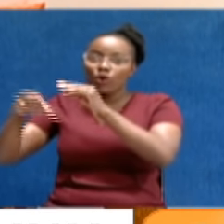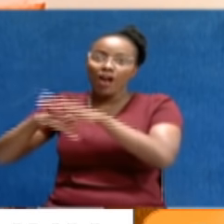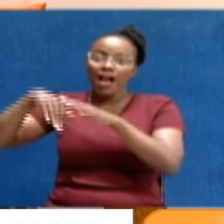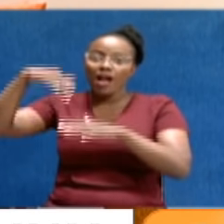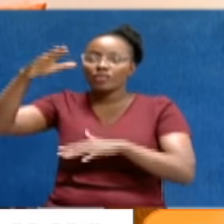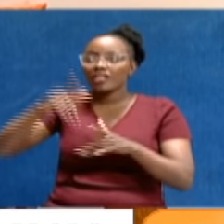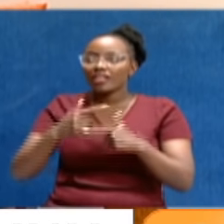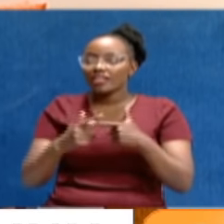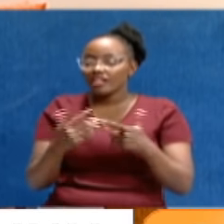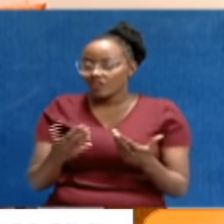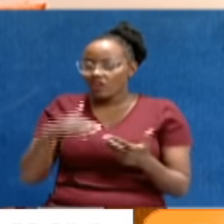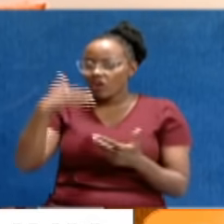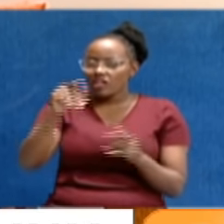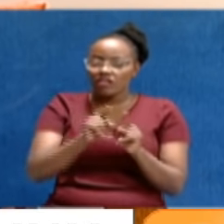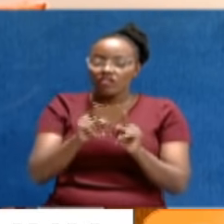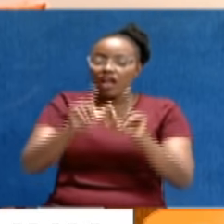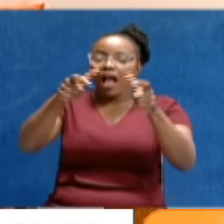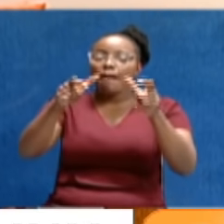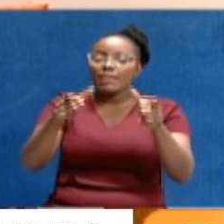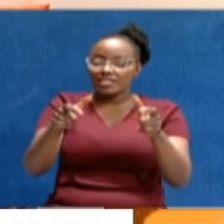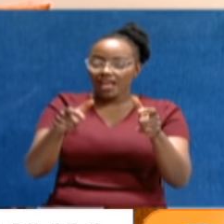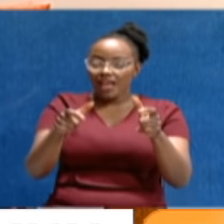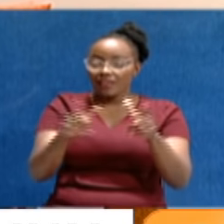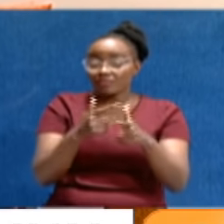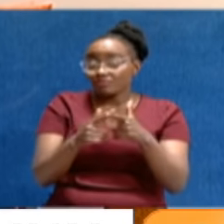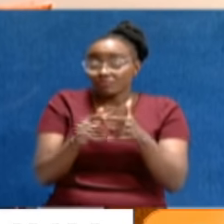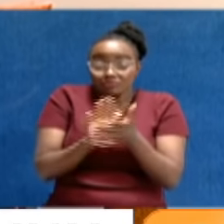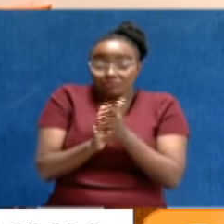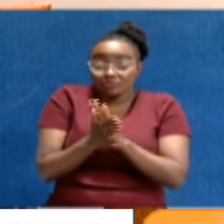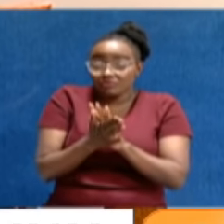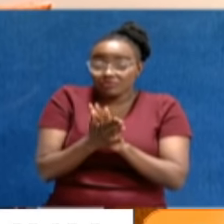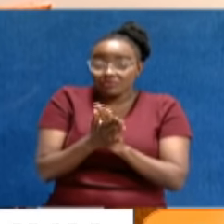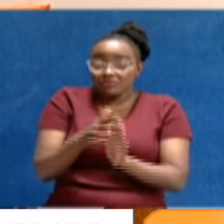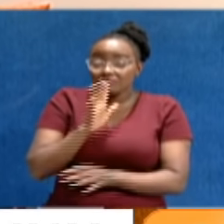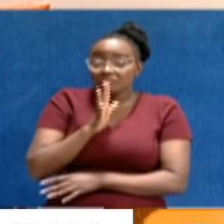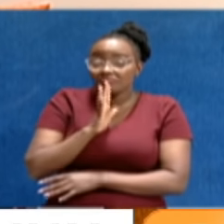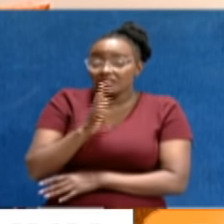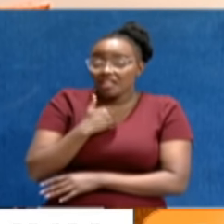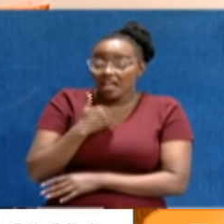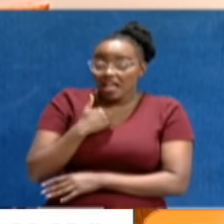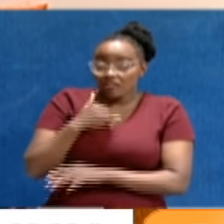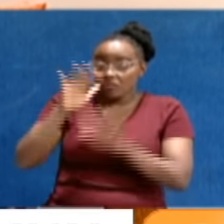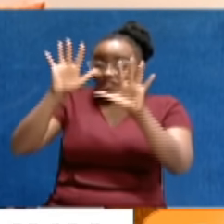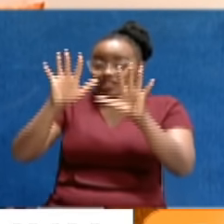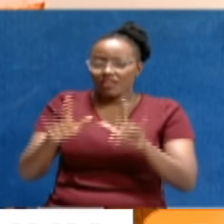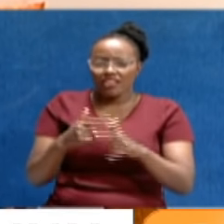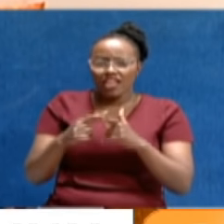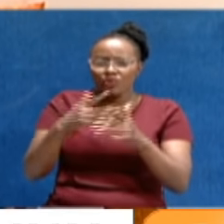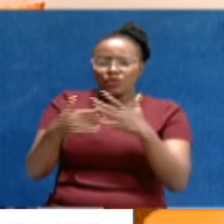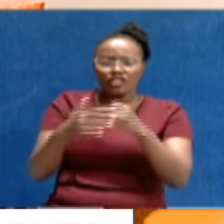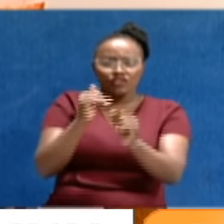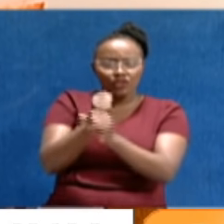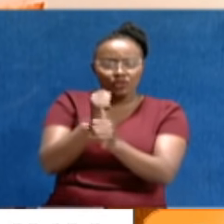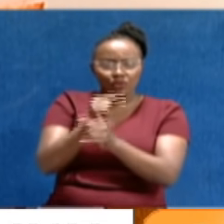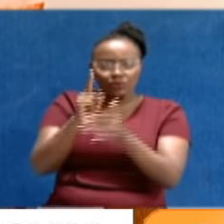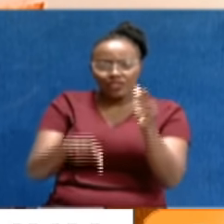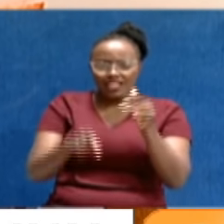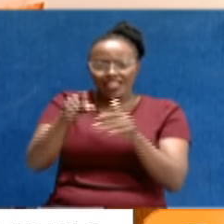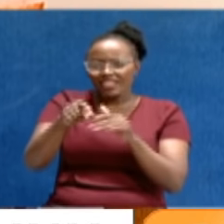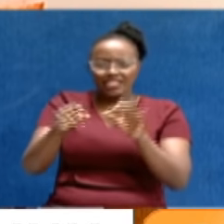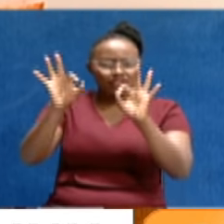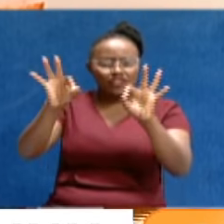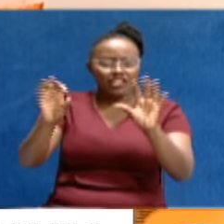into like a media platform without making presentations where it matters, then what you're doing is really